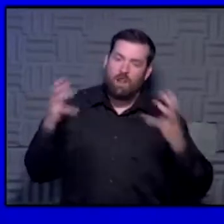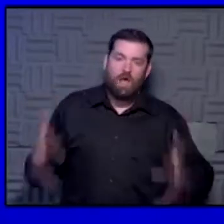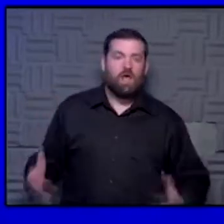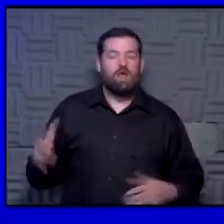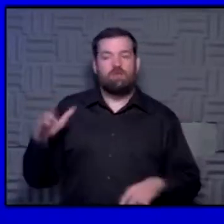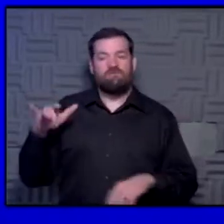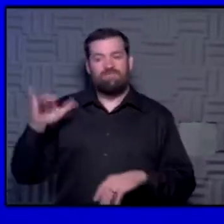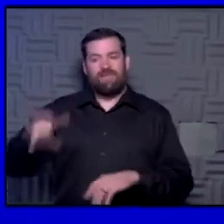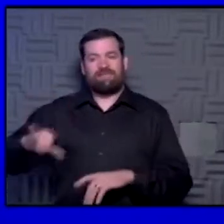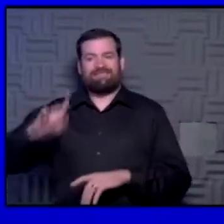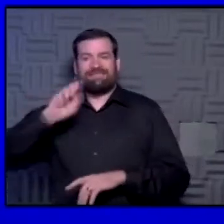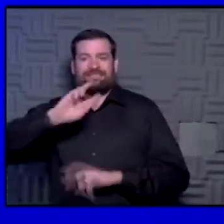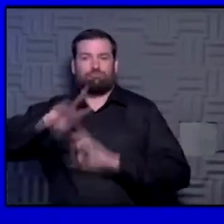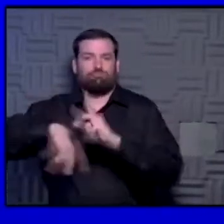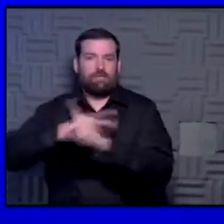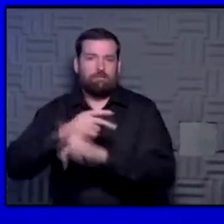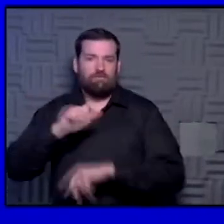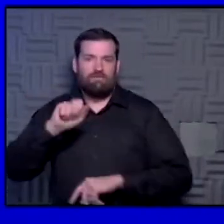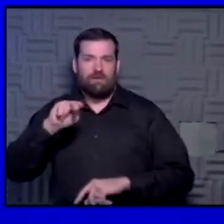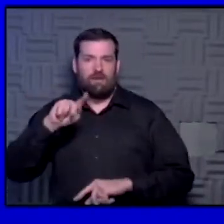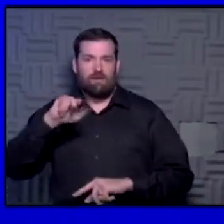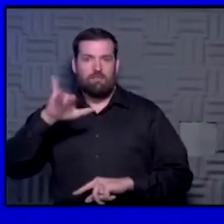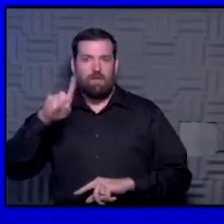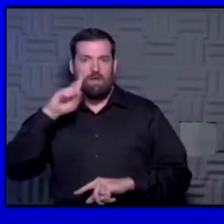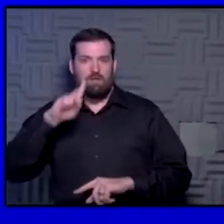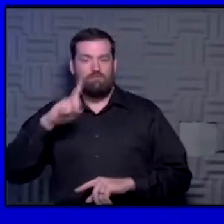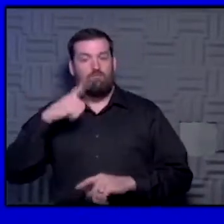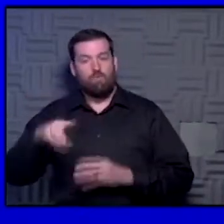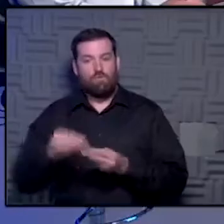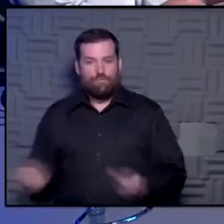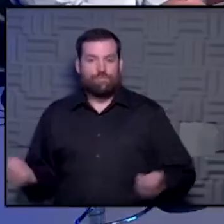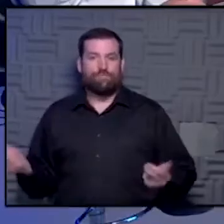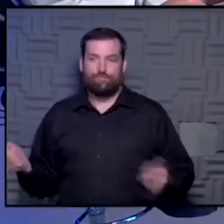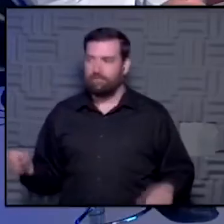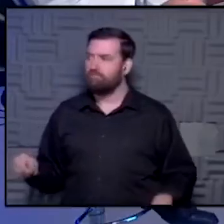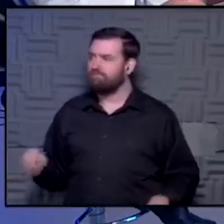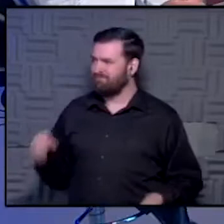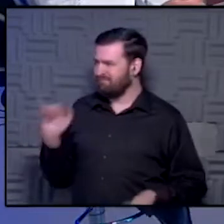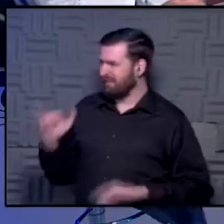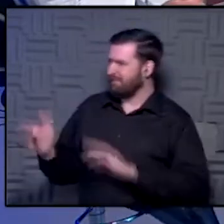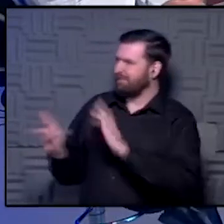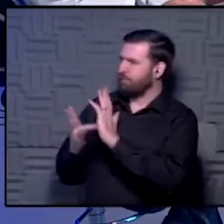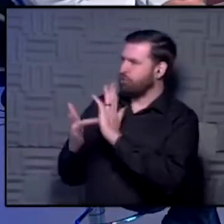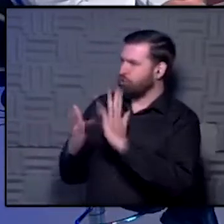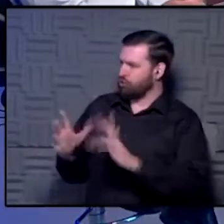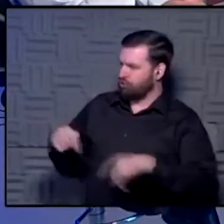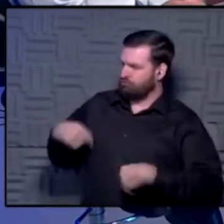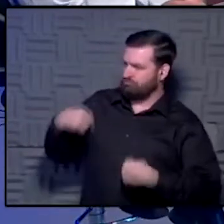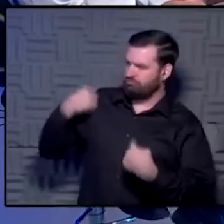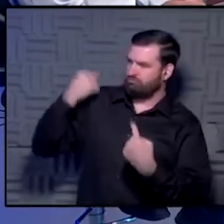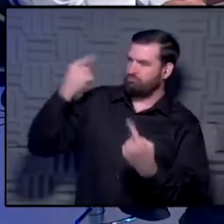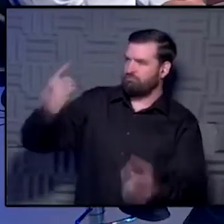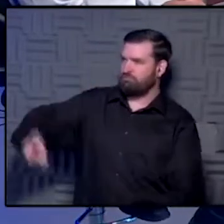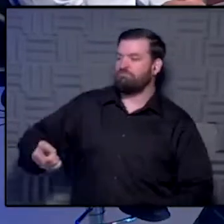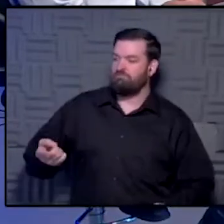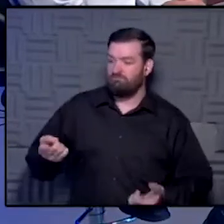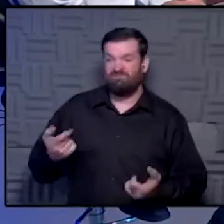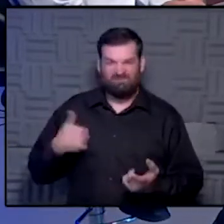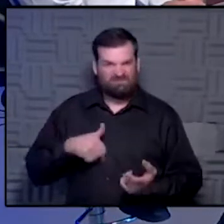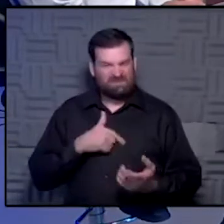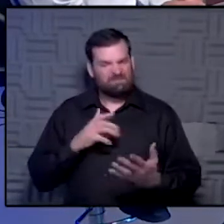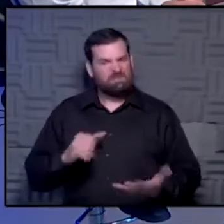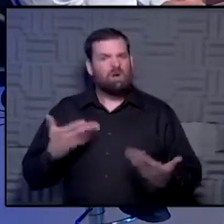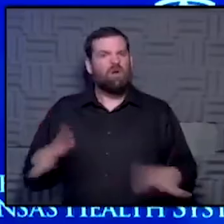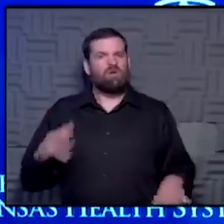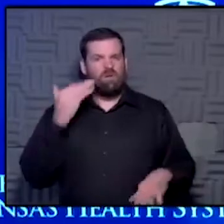this single type of antibody to help neutralize the virus. So you're exactly right. That's technology I think that's been around for a very long time. Things that we can trust. Oh